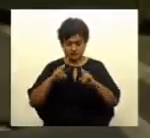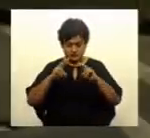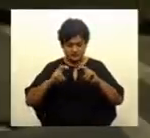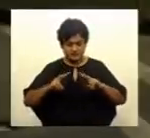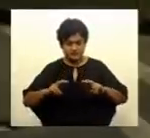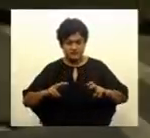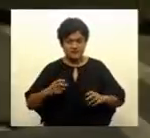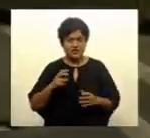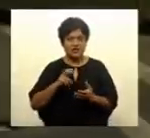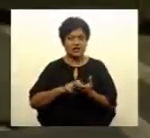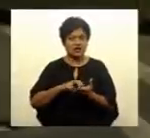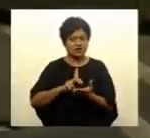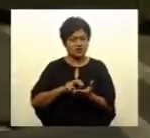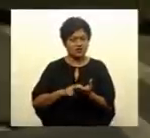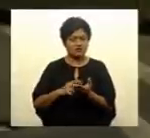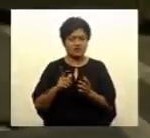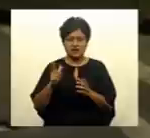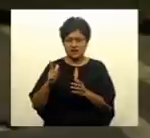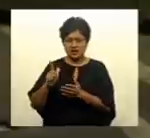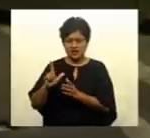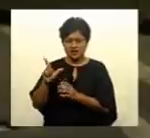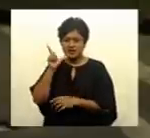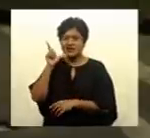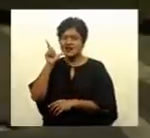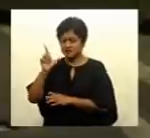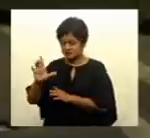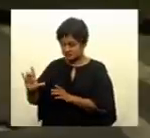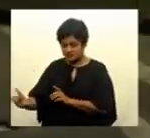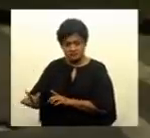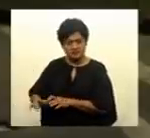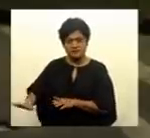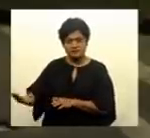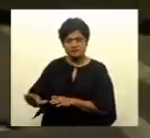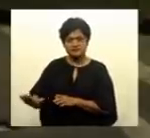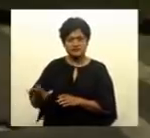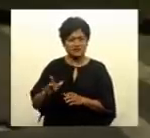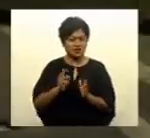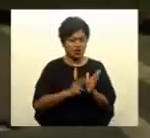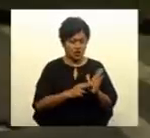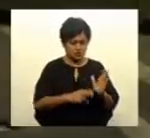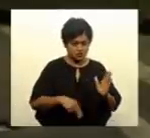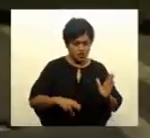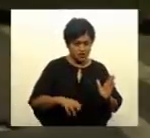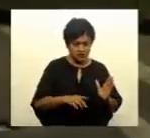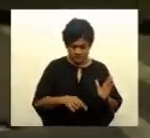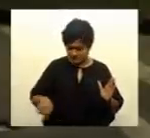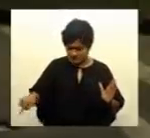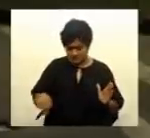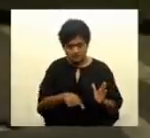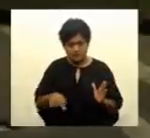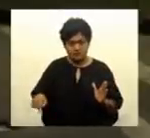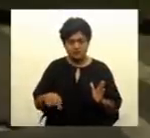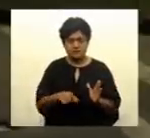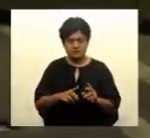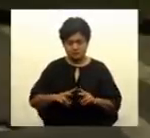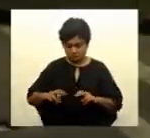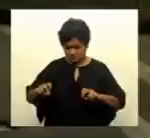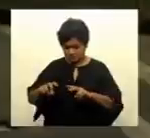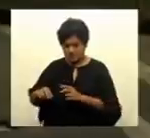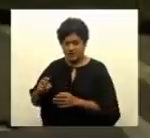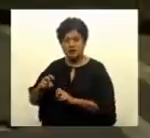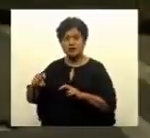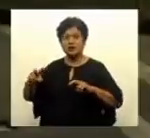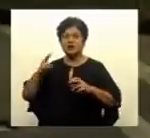cases recorded between the Lami Nosore containment zone are also under investigation. Of the cases recorded